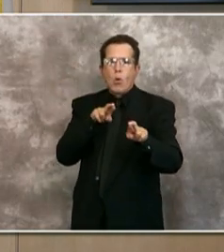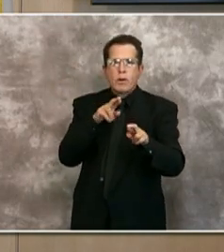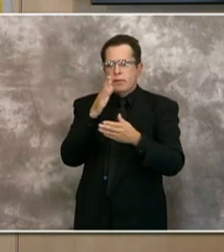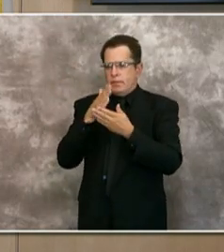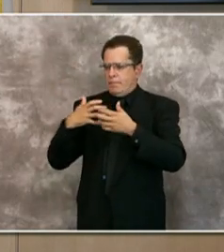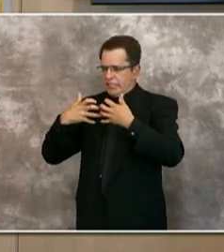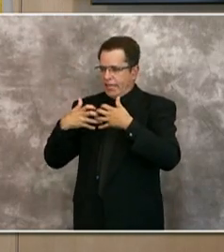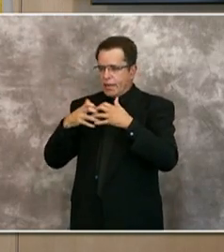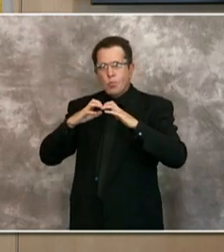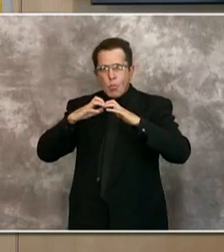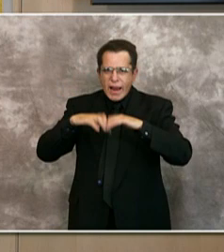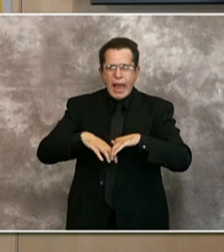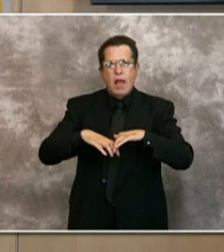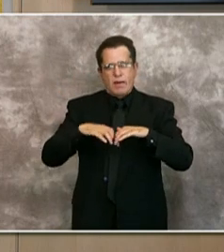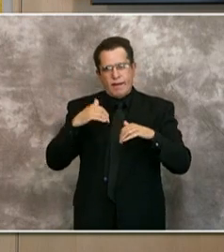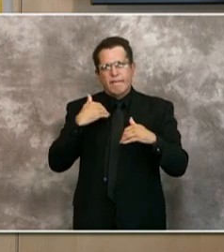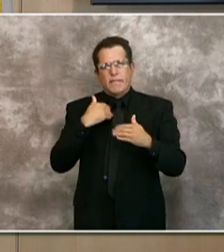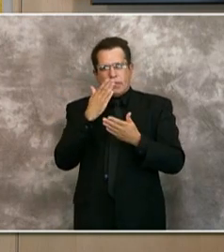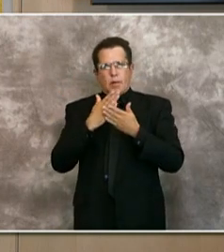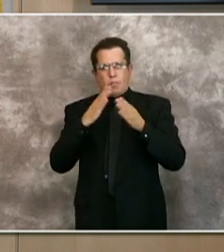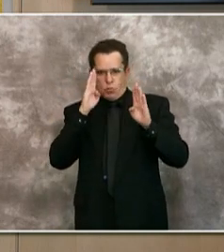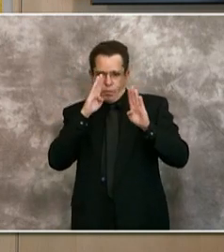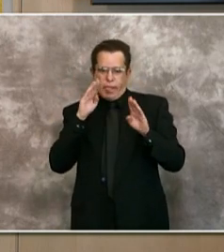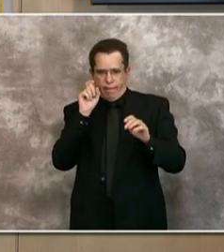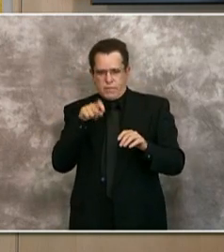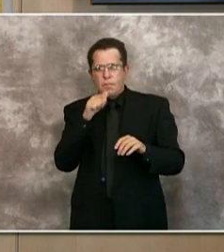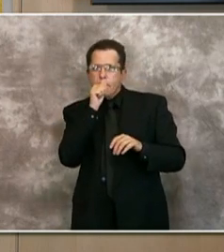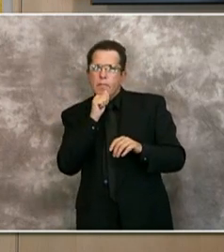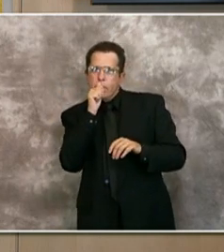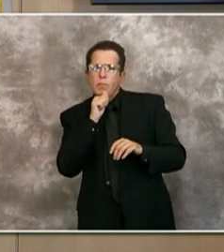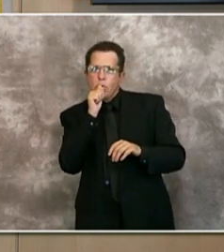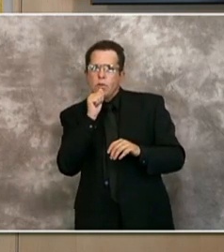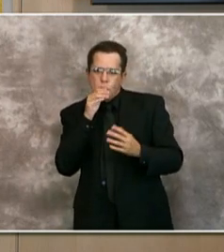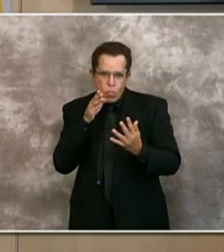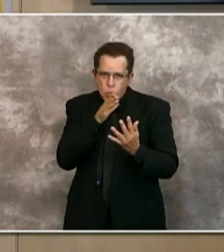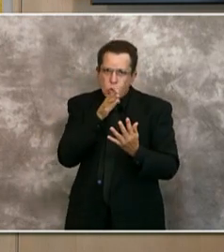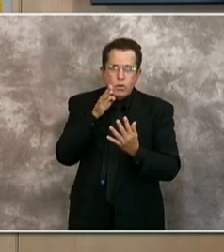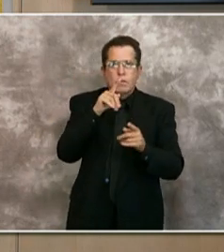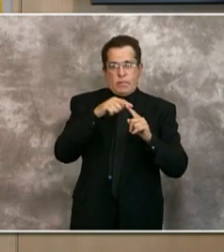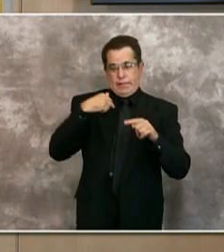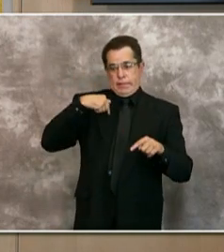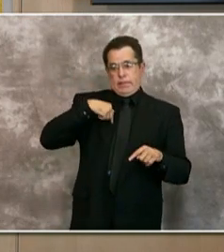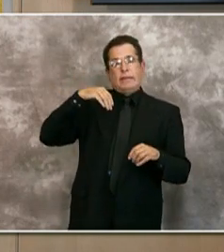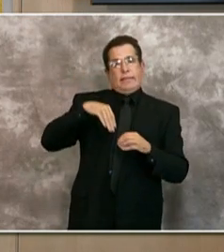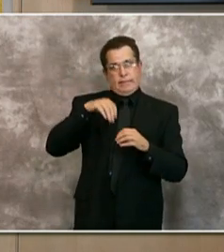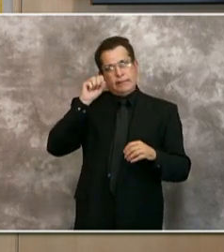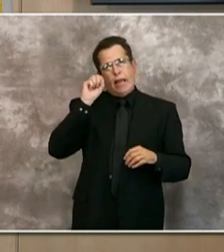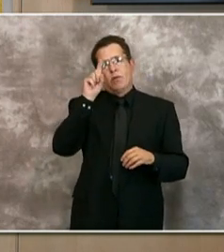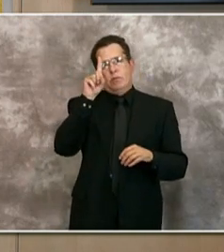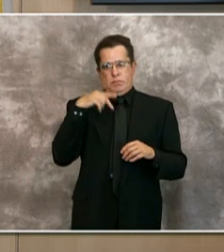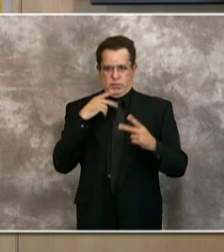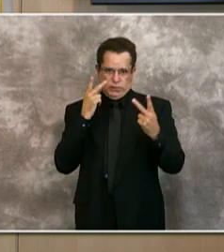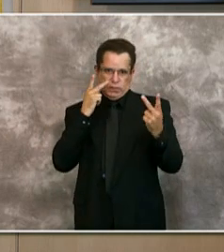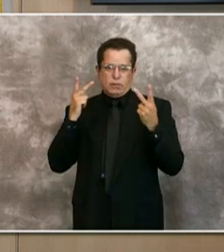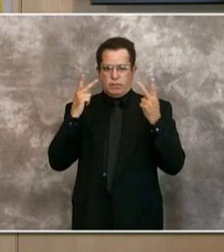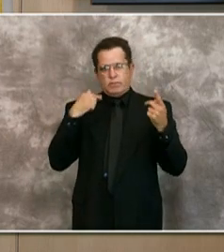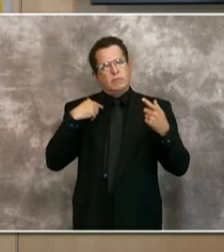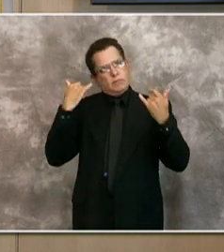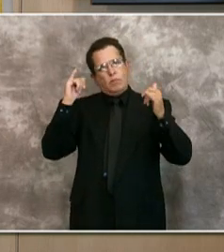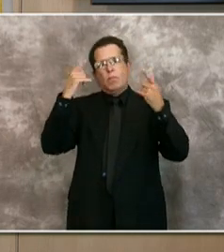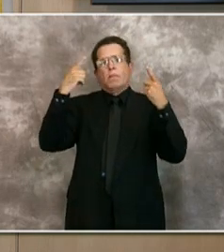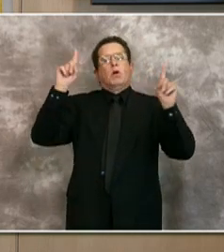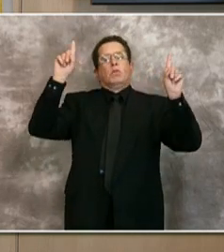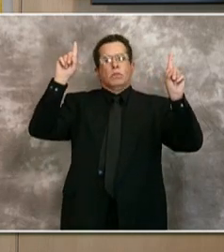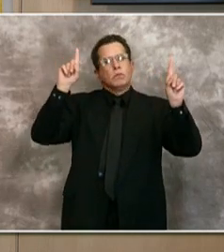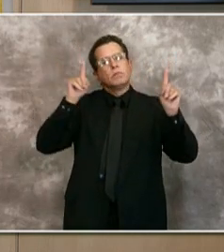that break, you're going to have to continue to work through things. And we in San Diego County have certainly had all of those experiences, and we have continued to